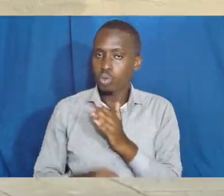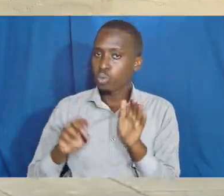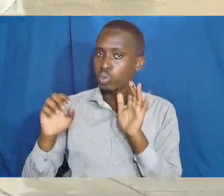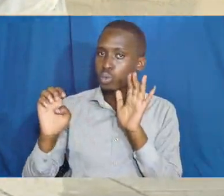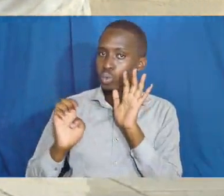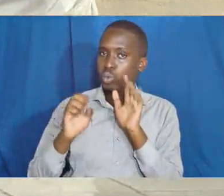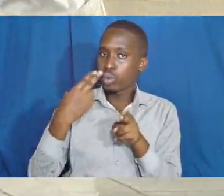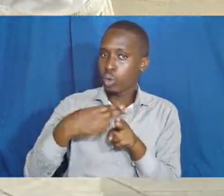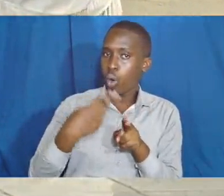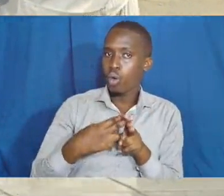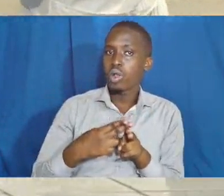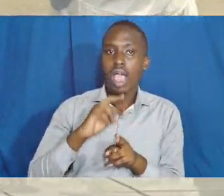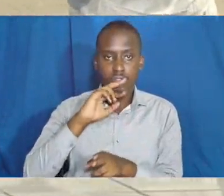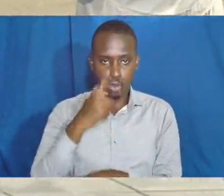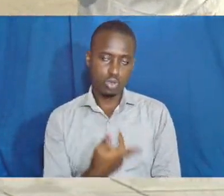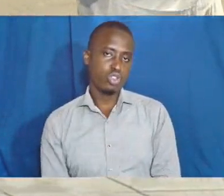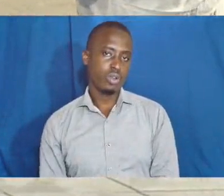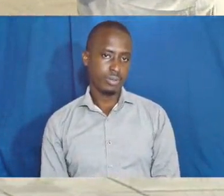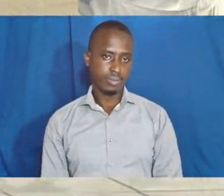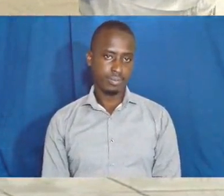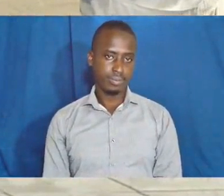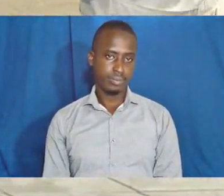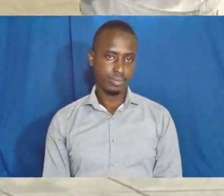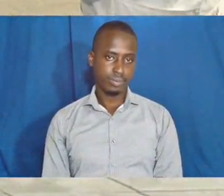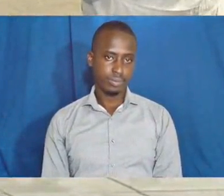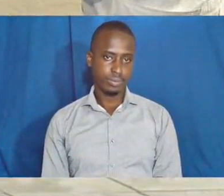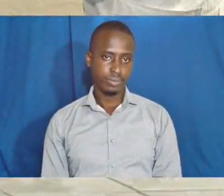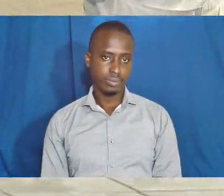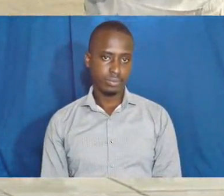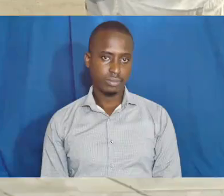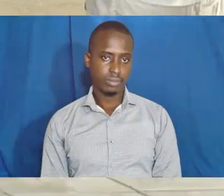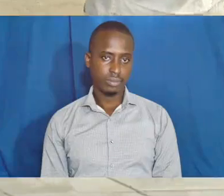solution. So this makes a solution.